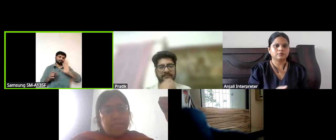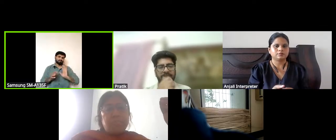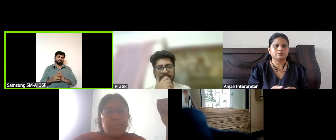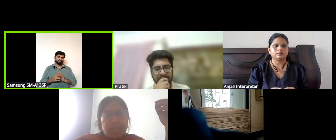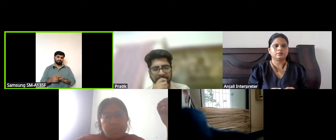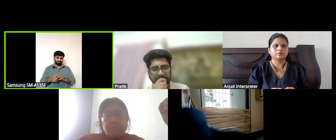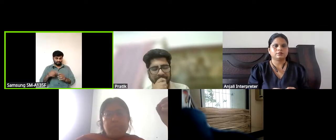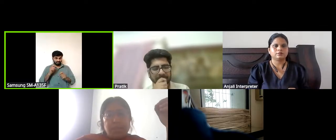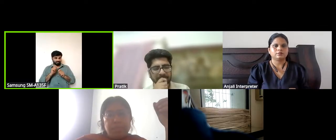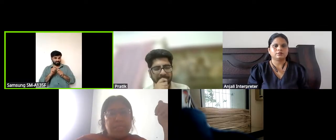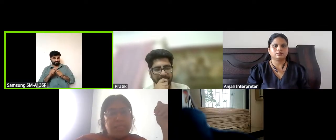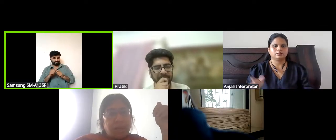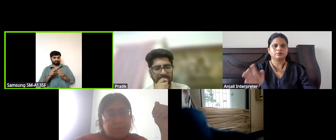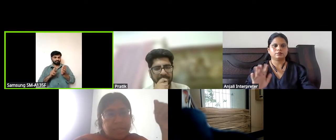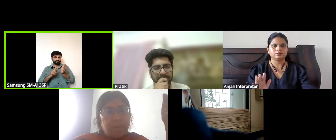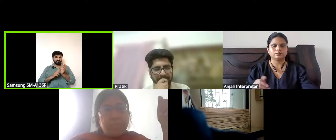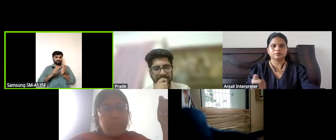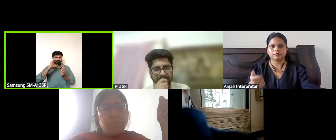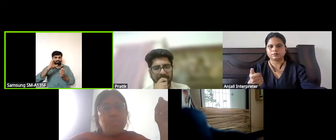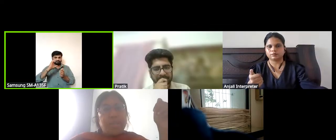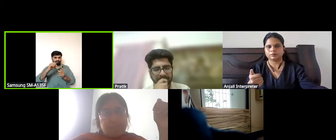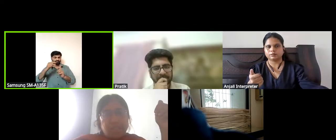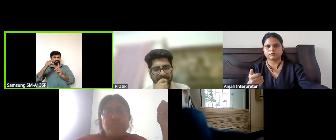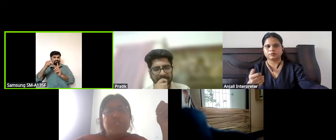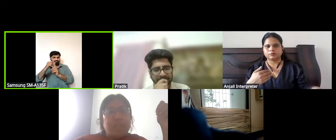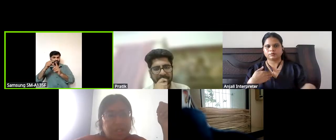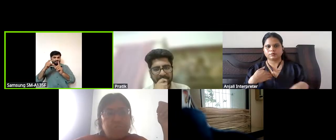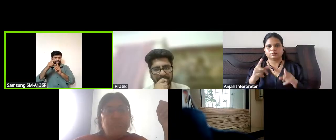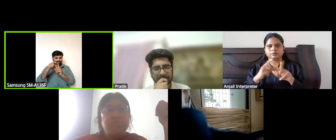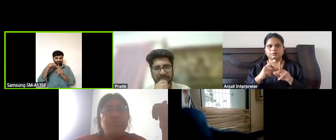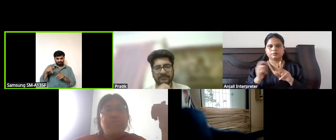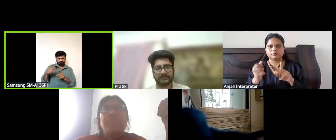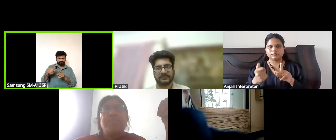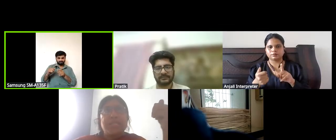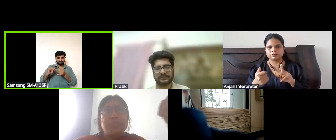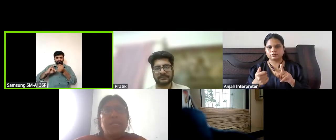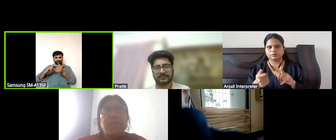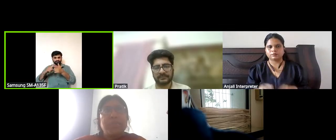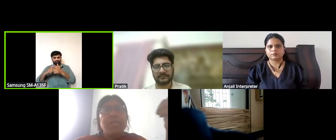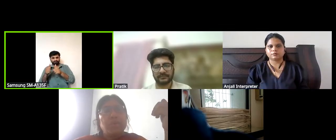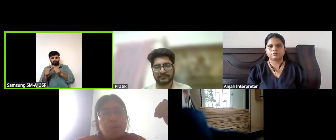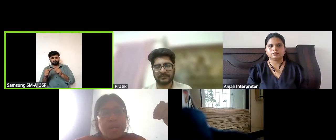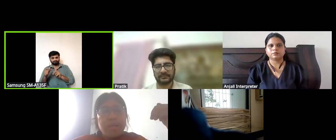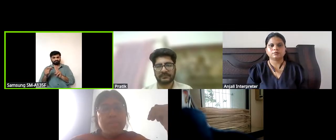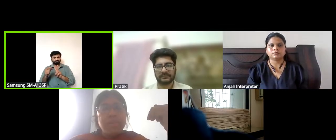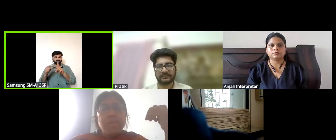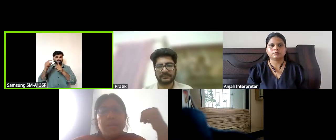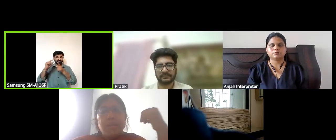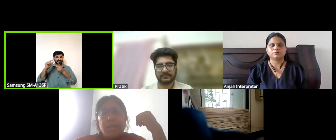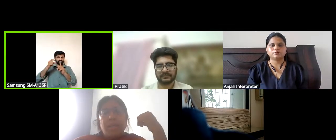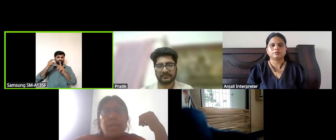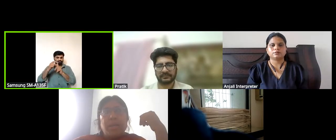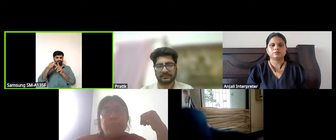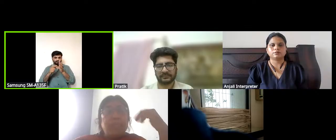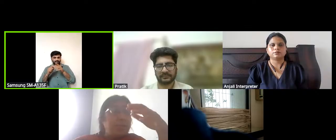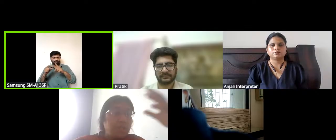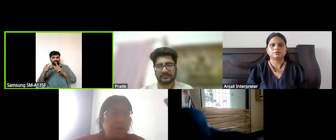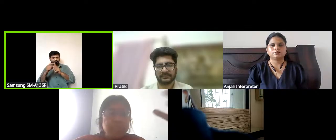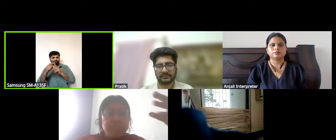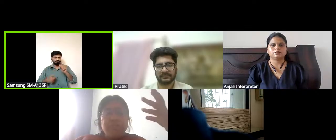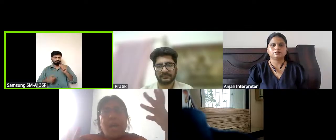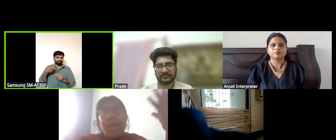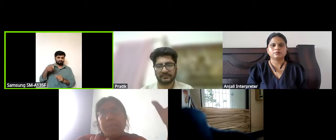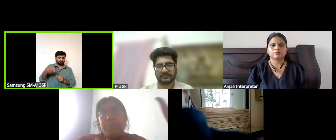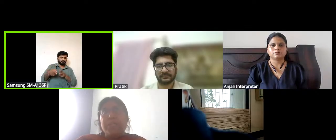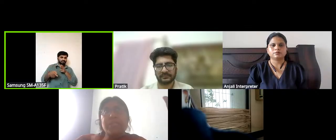with NCPEDP. Mr. Javed Abidi, who's the executive director of NCPEDP, had told us there was a lot